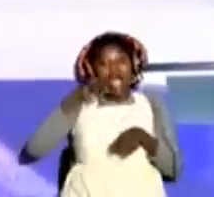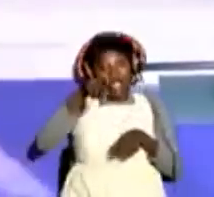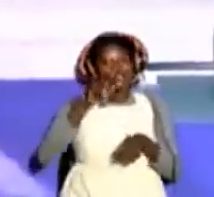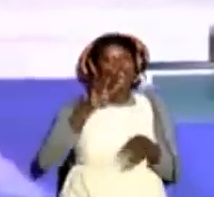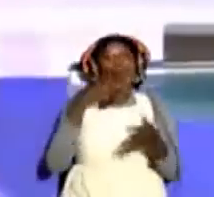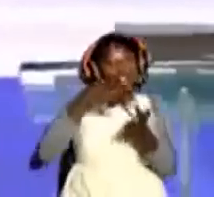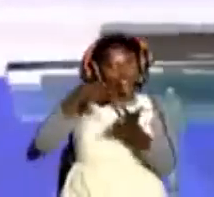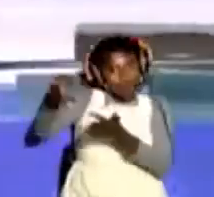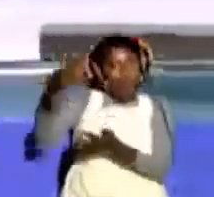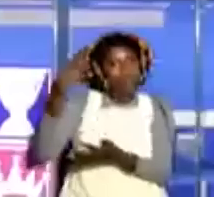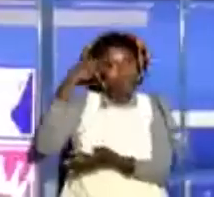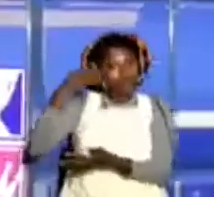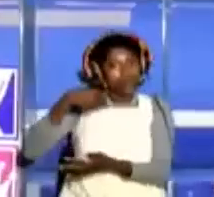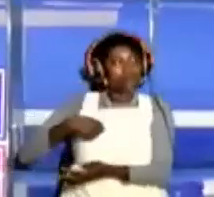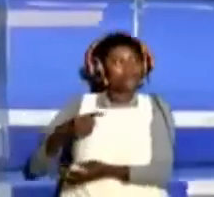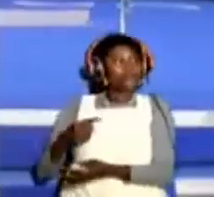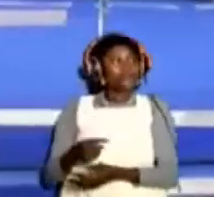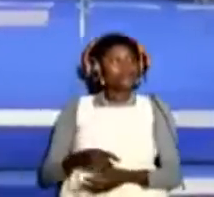handle it.